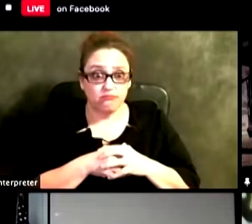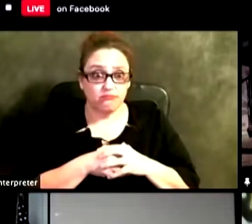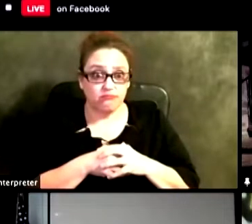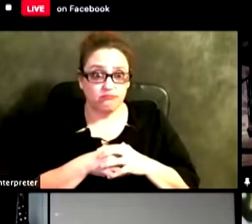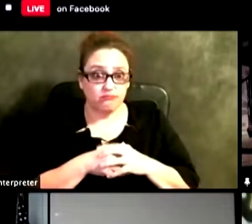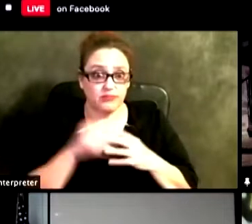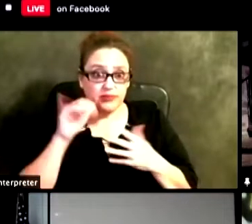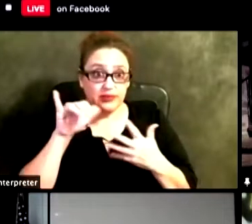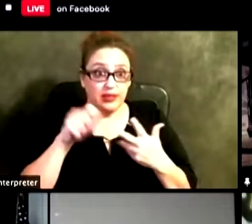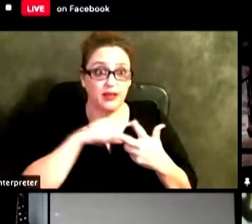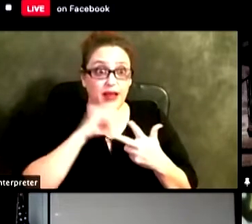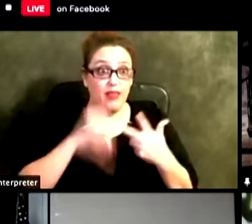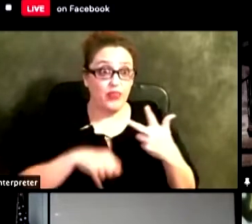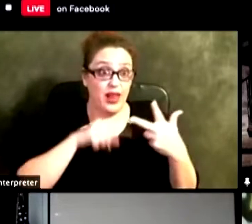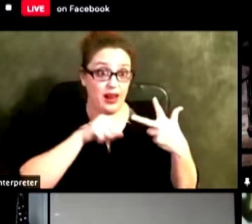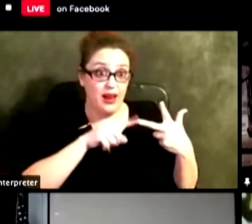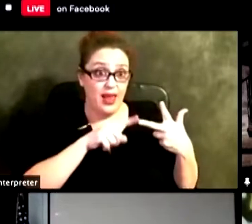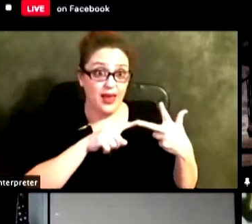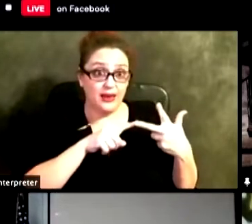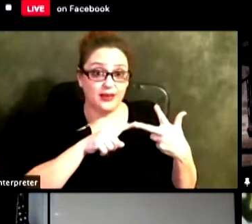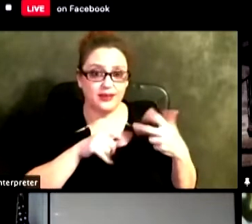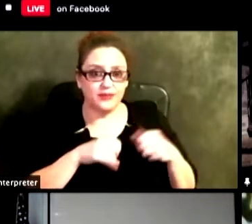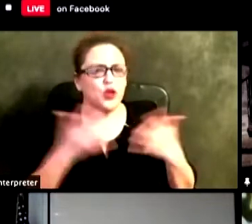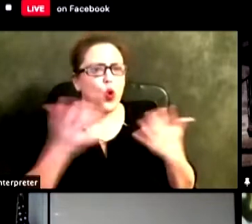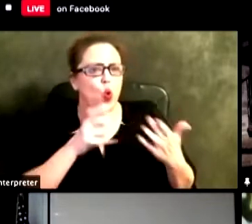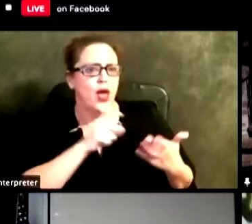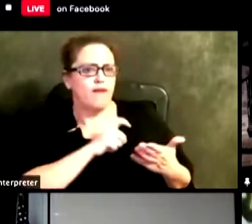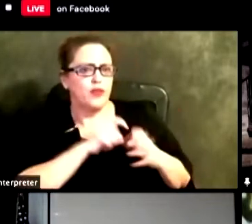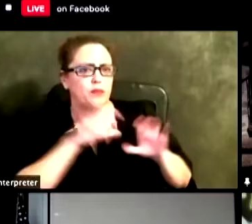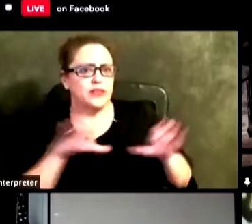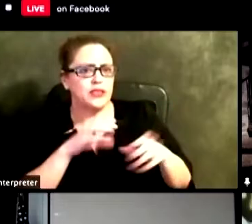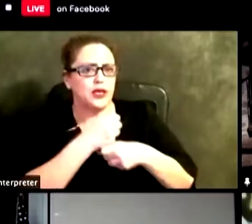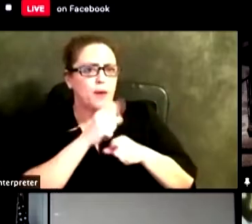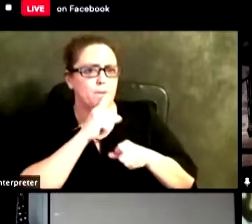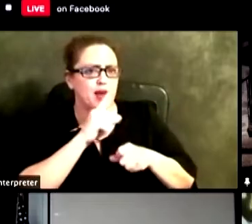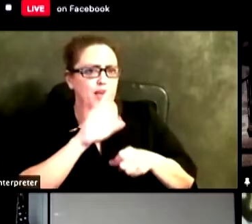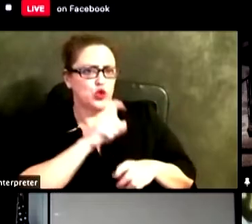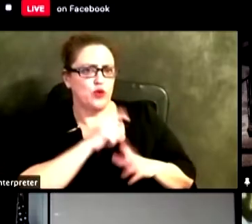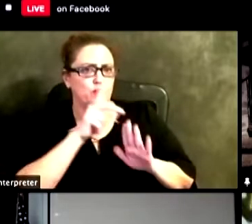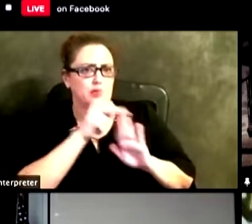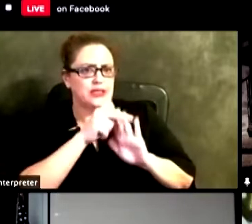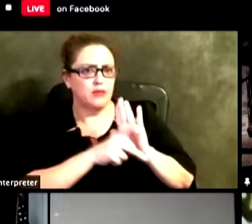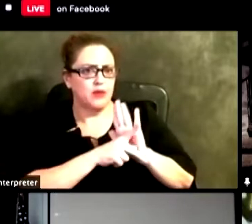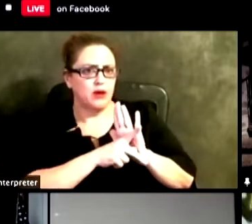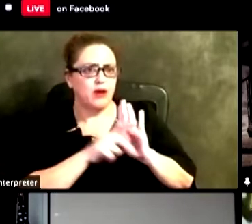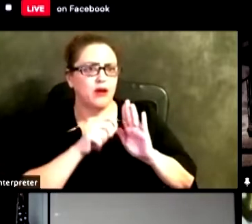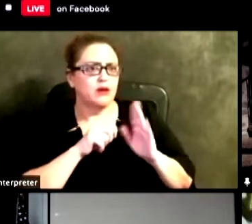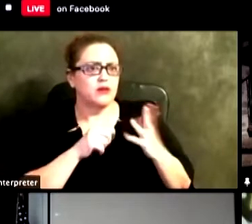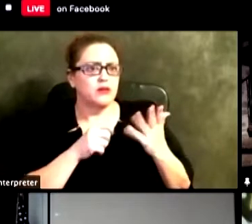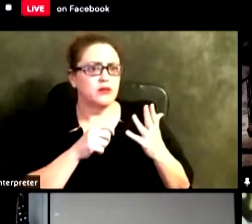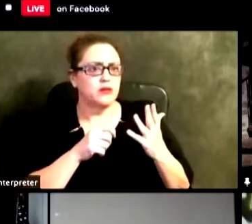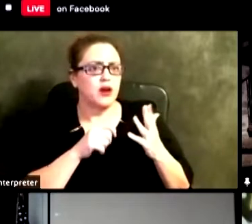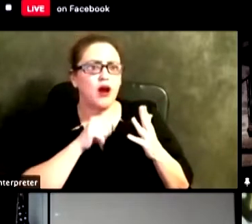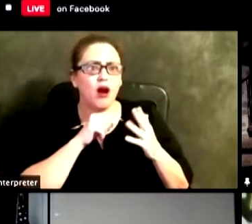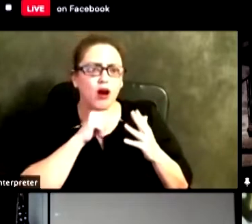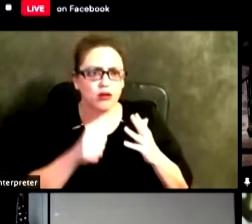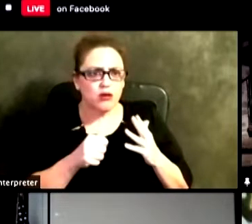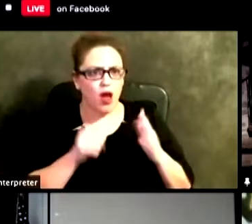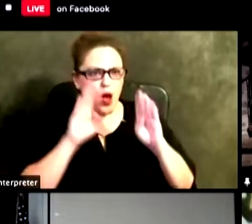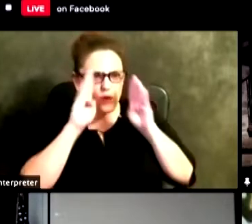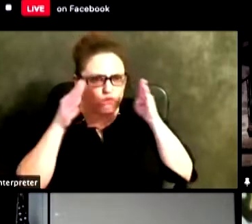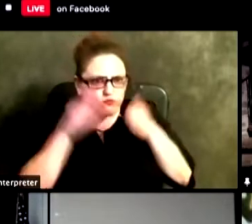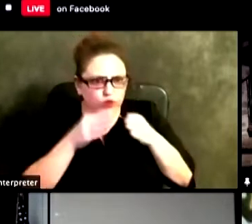Yes. The last question I have is, what have the police done to ensure that their police policies aren't unfairly targeted towards homeless people? A lot of the time, homeless people